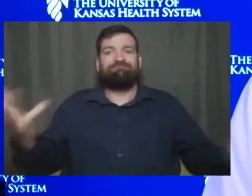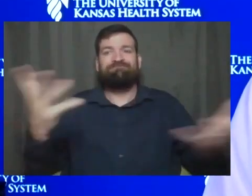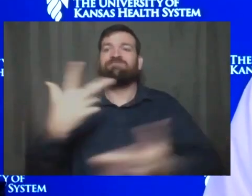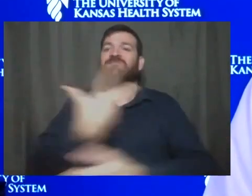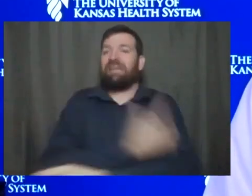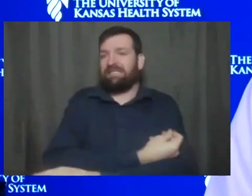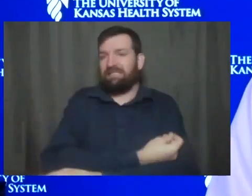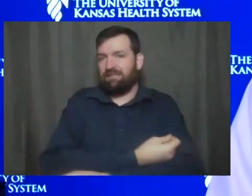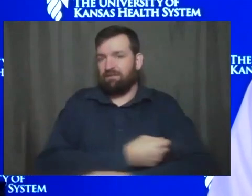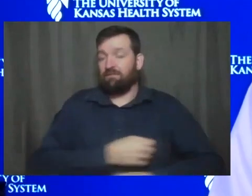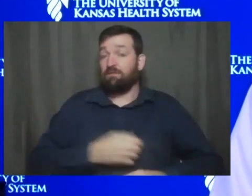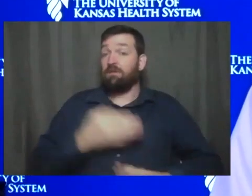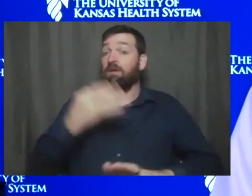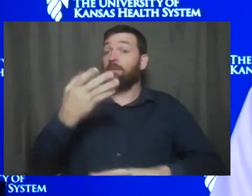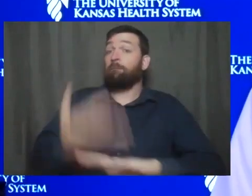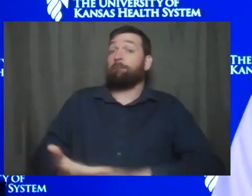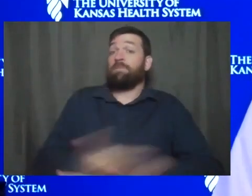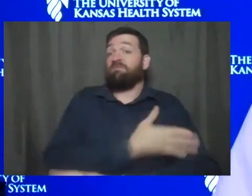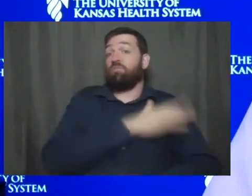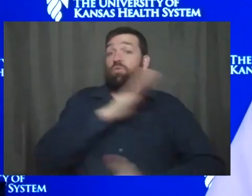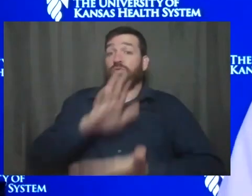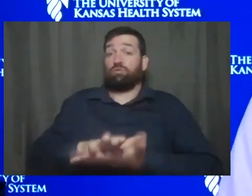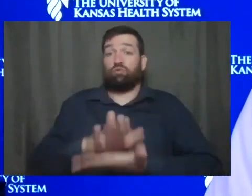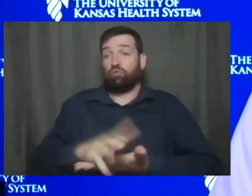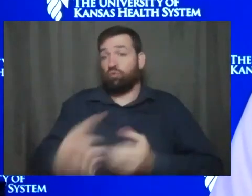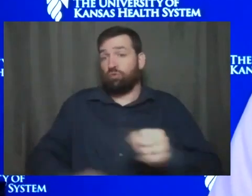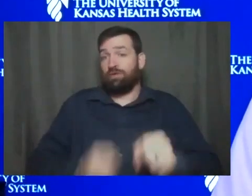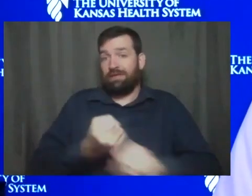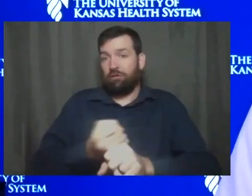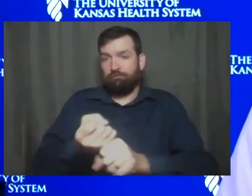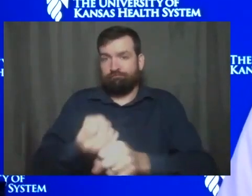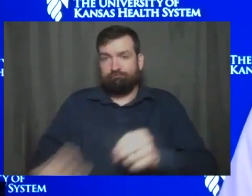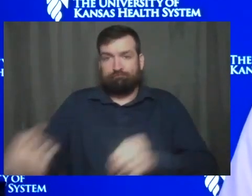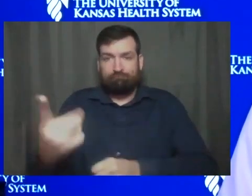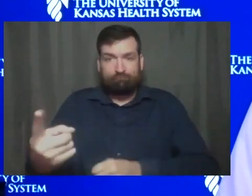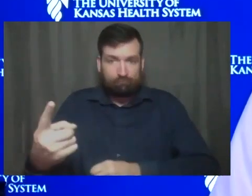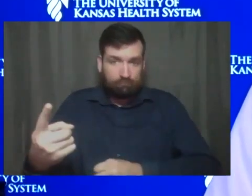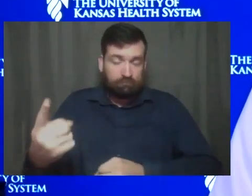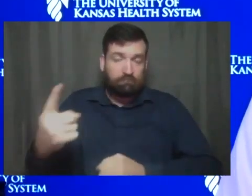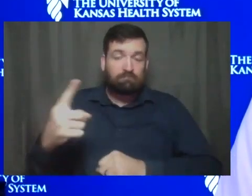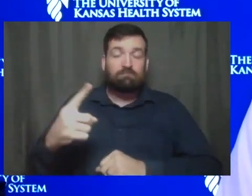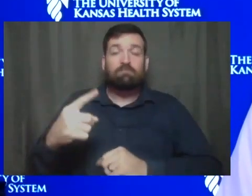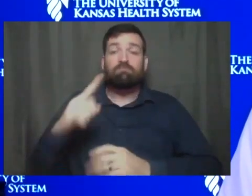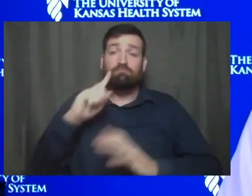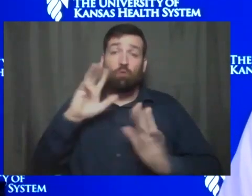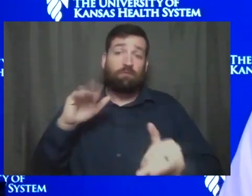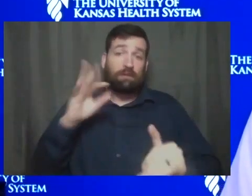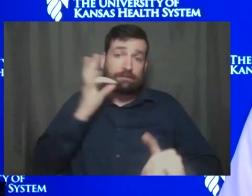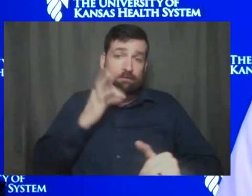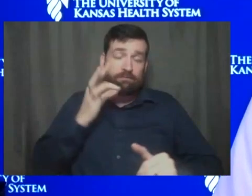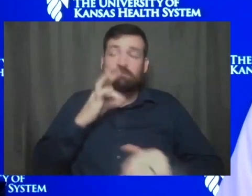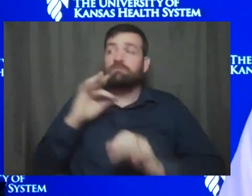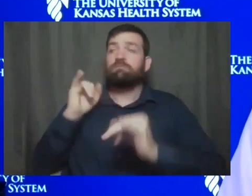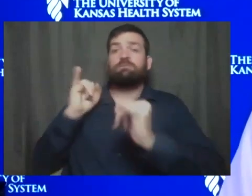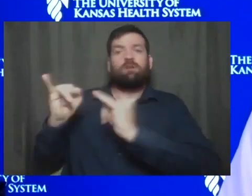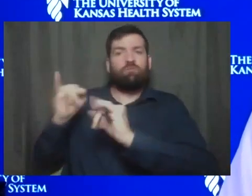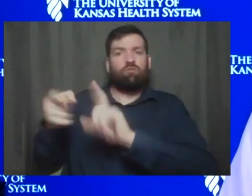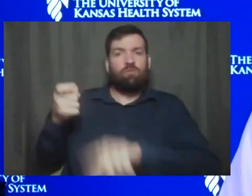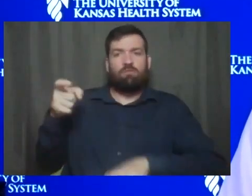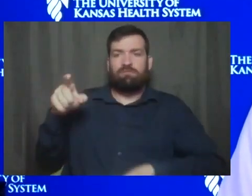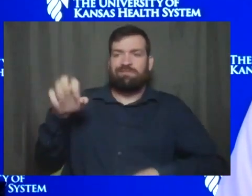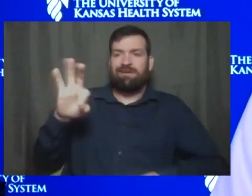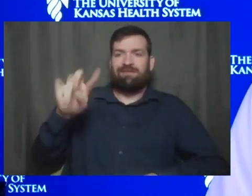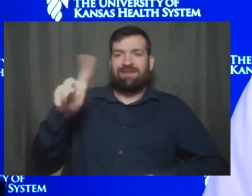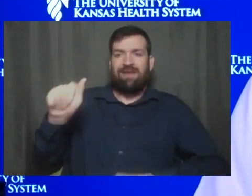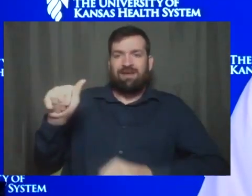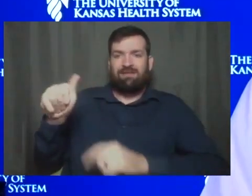prior to school year next year. We hope that's coming up. I did hear an interview with one of the FDA leaders,